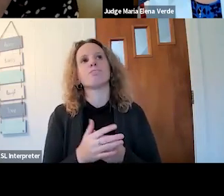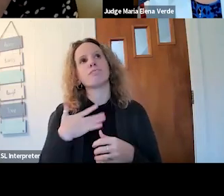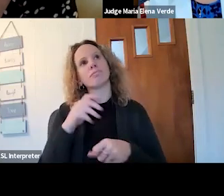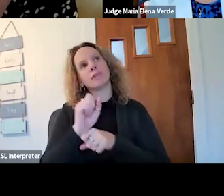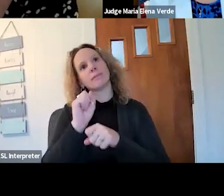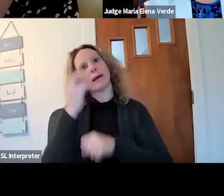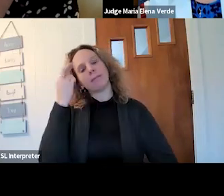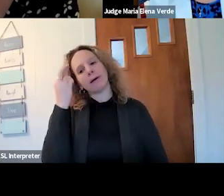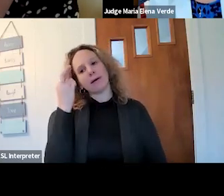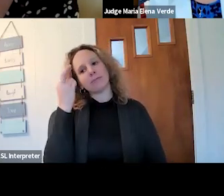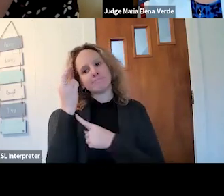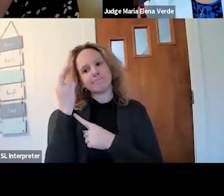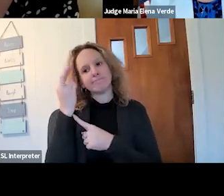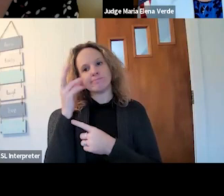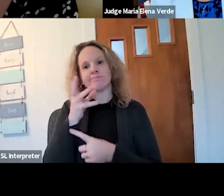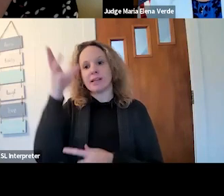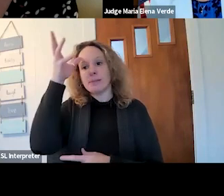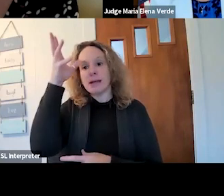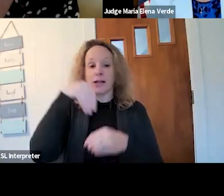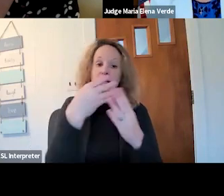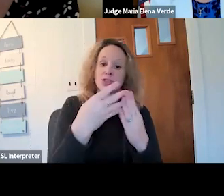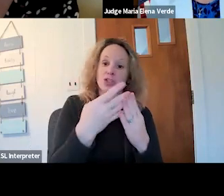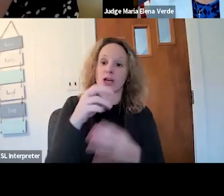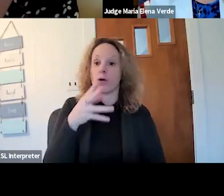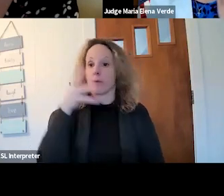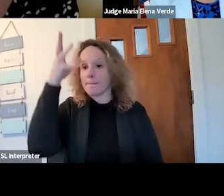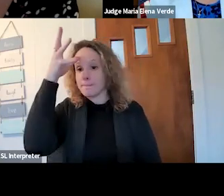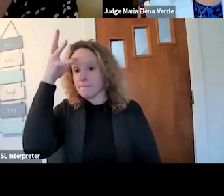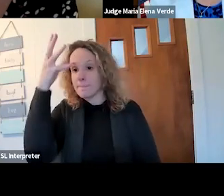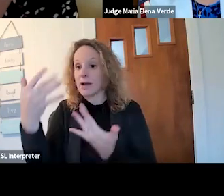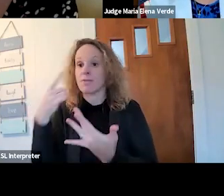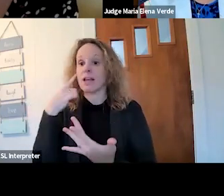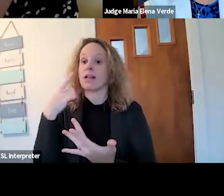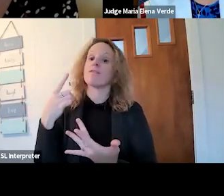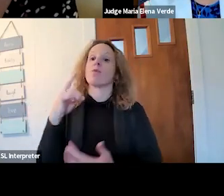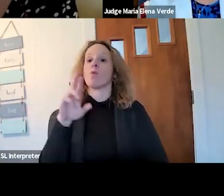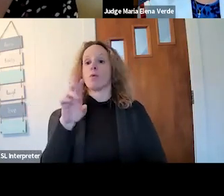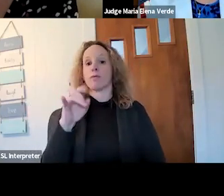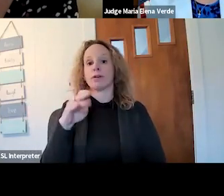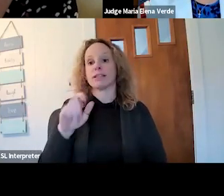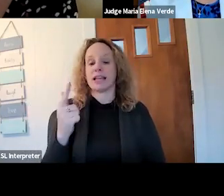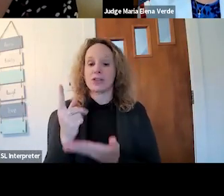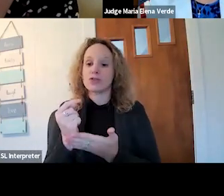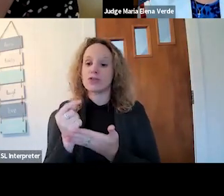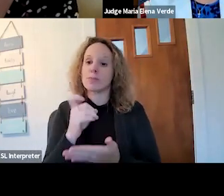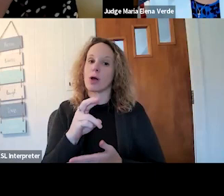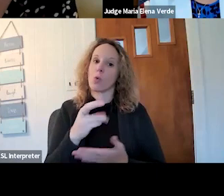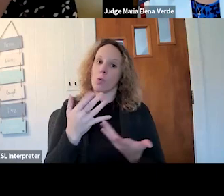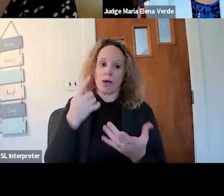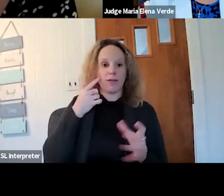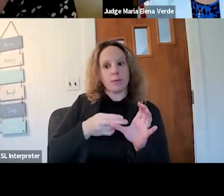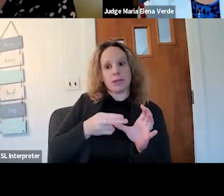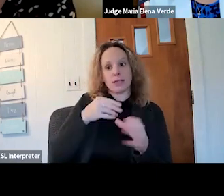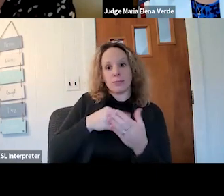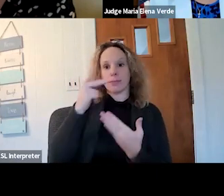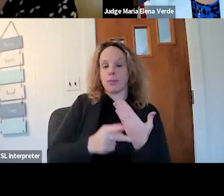with parents that are incarcerated or parents that are away for residential treatment or just away while they're participating in the program, maybe